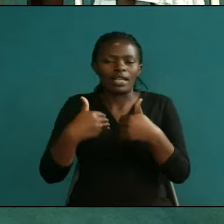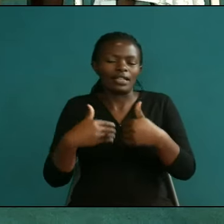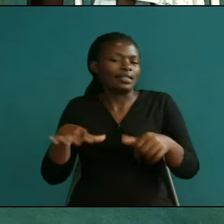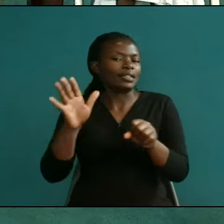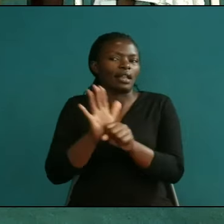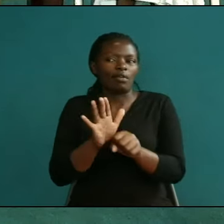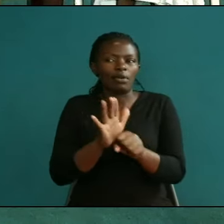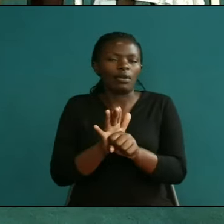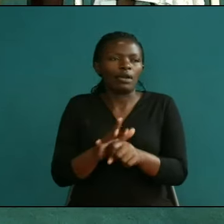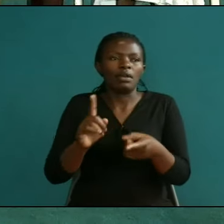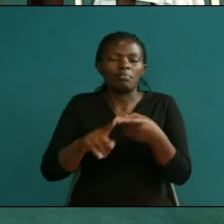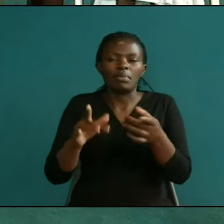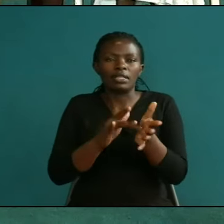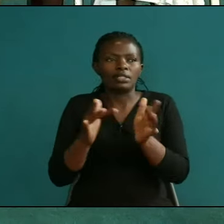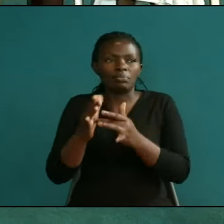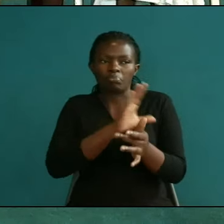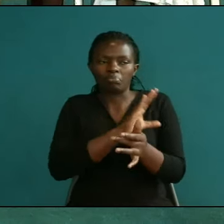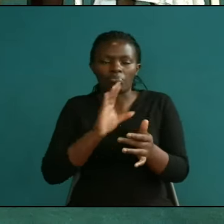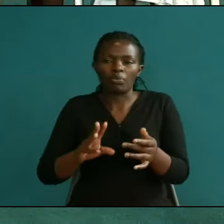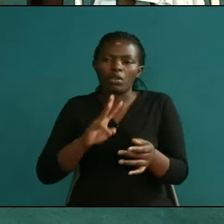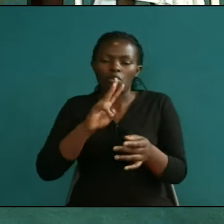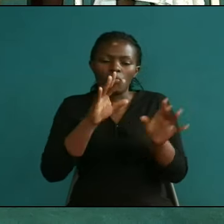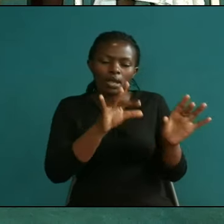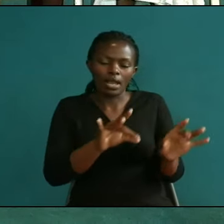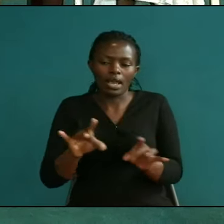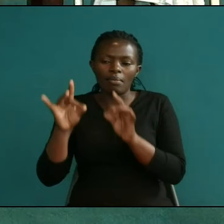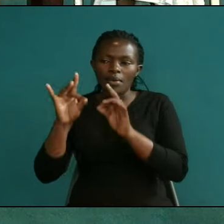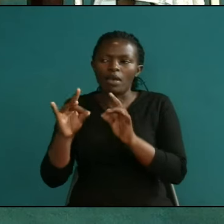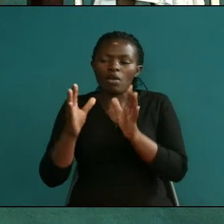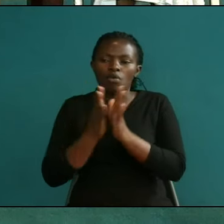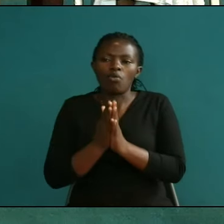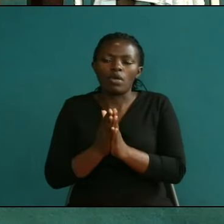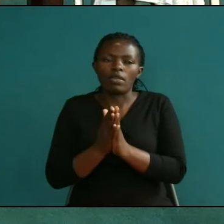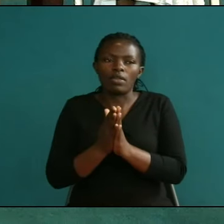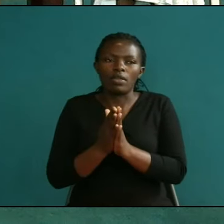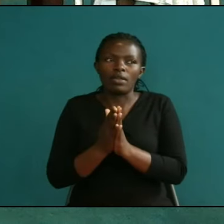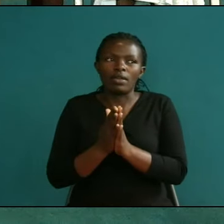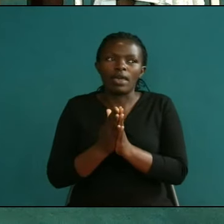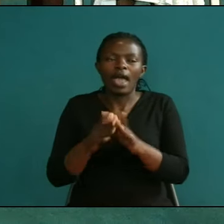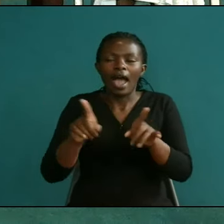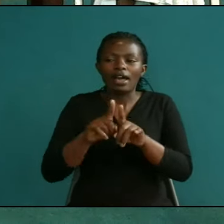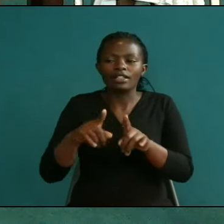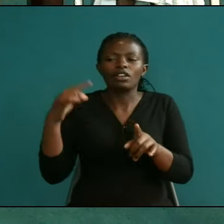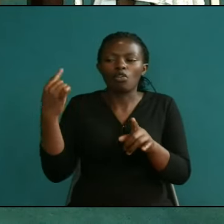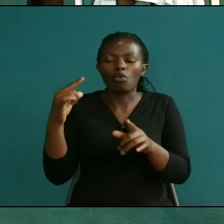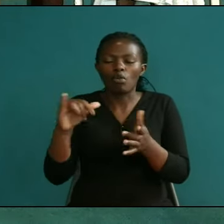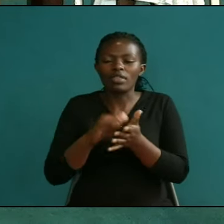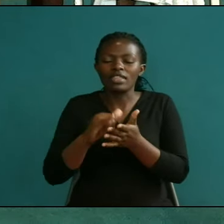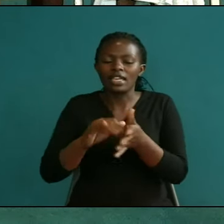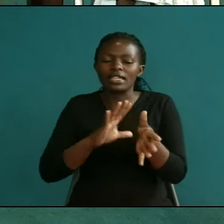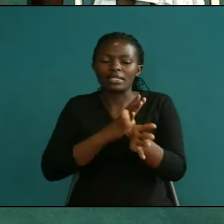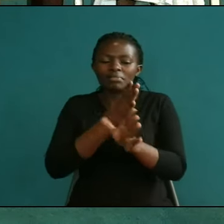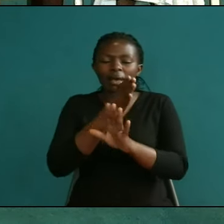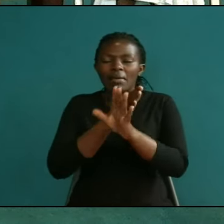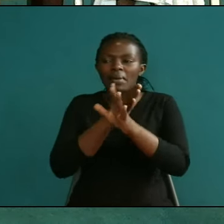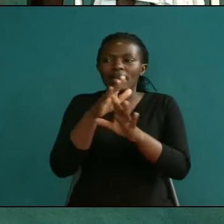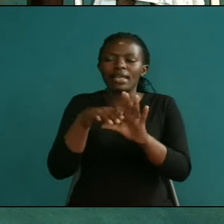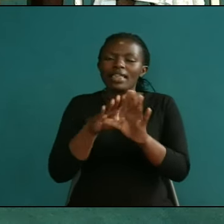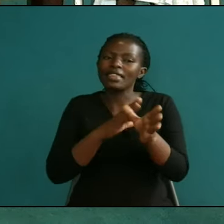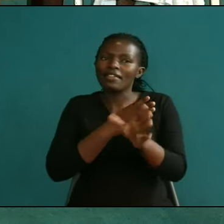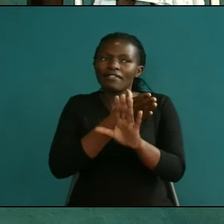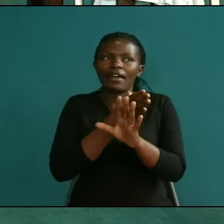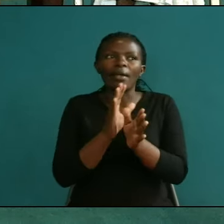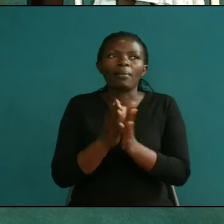them. But Jesus will bring them forth as gold tried in the fire. The earthliness will be removed,